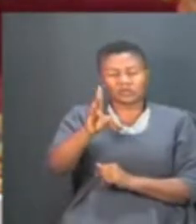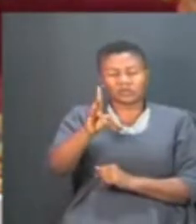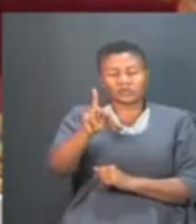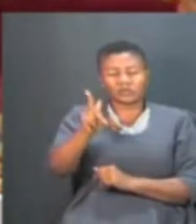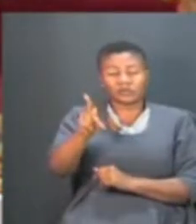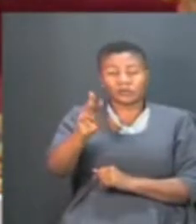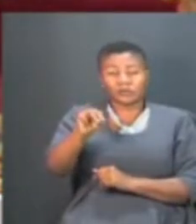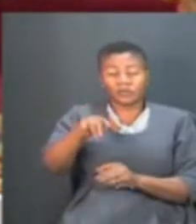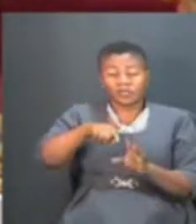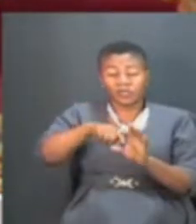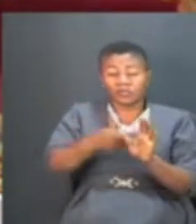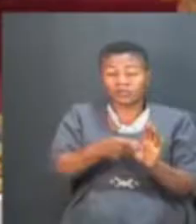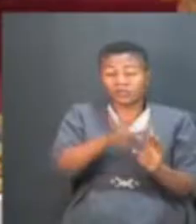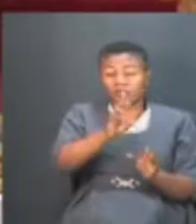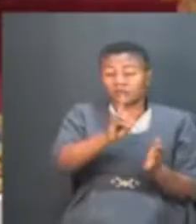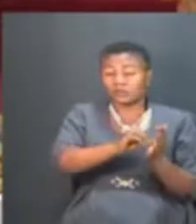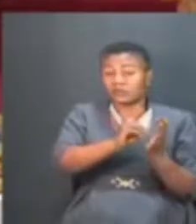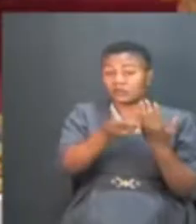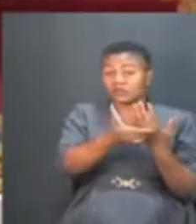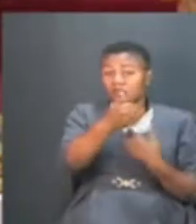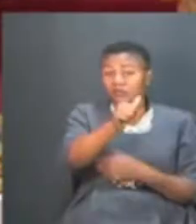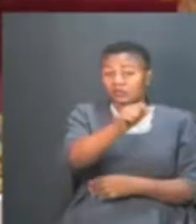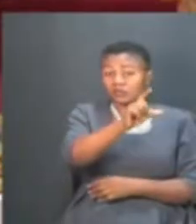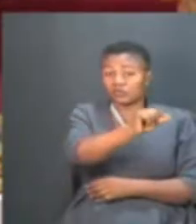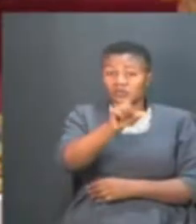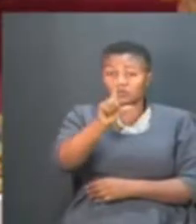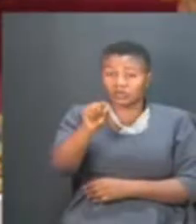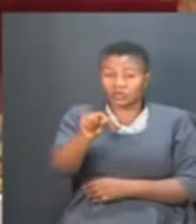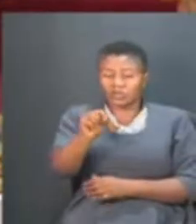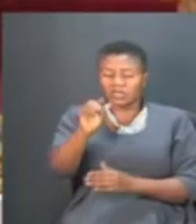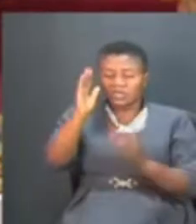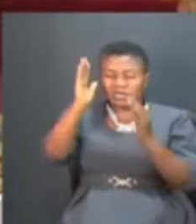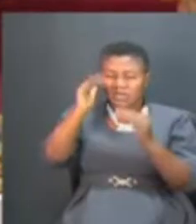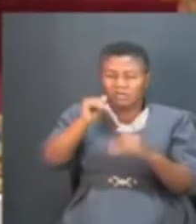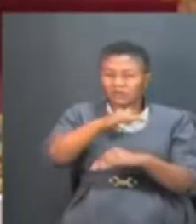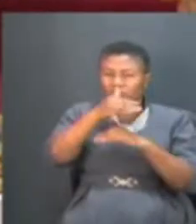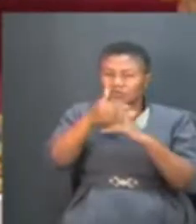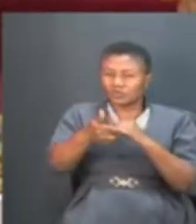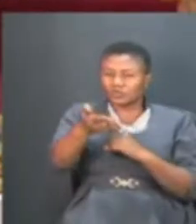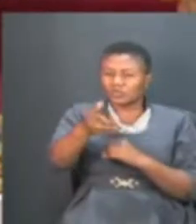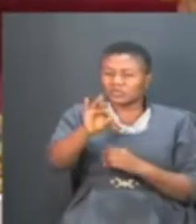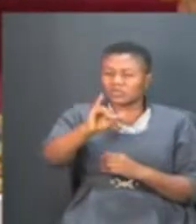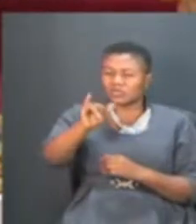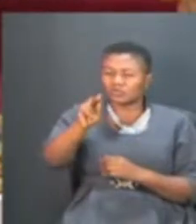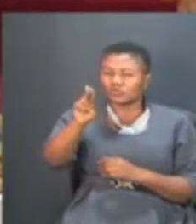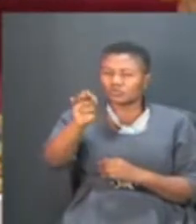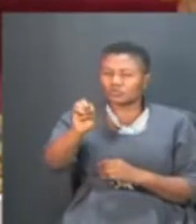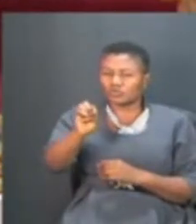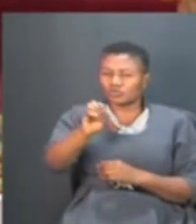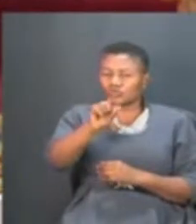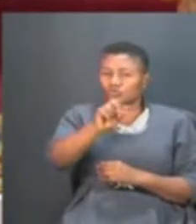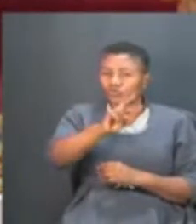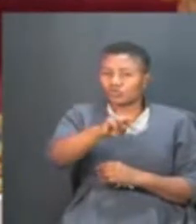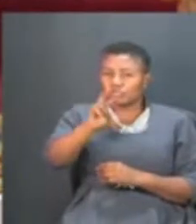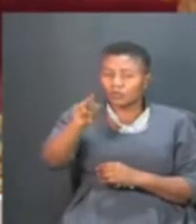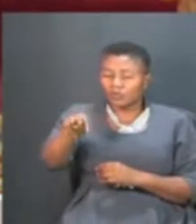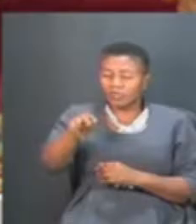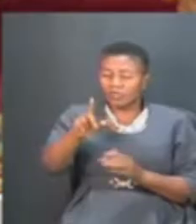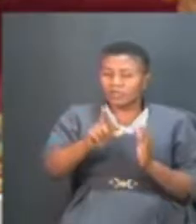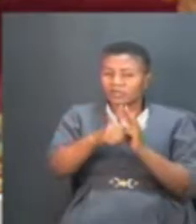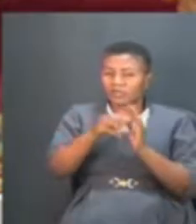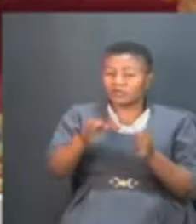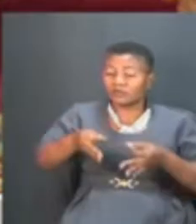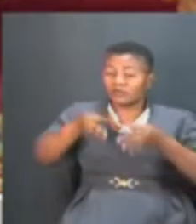December 2020 for completion by 9th of June 2022 and was later revised to 5th of